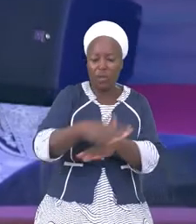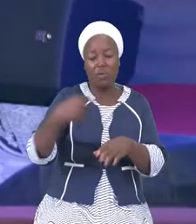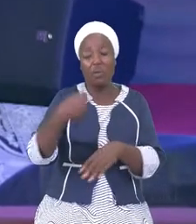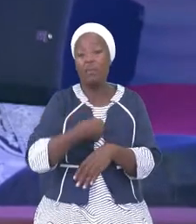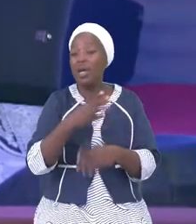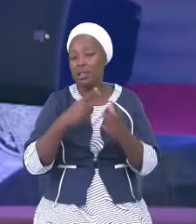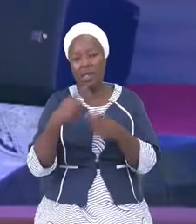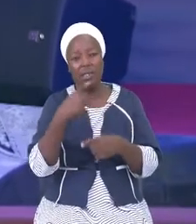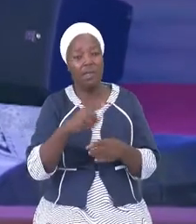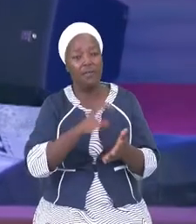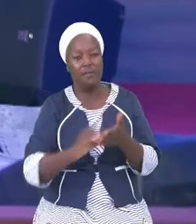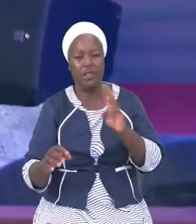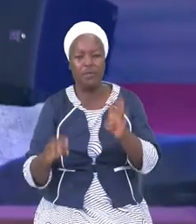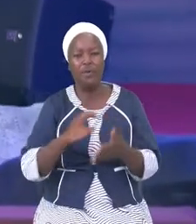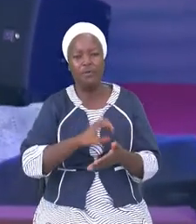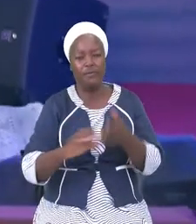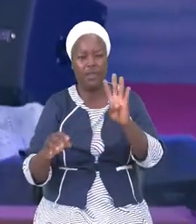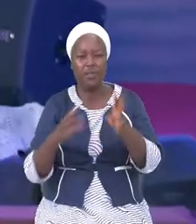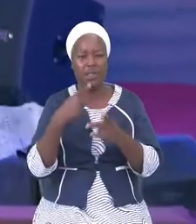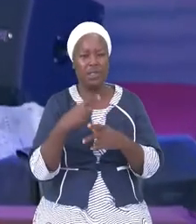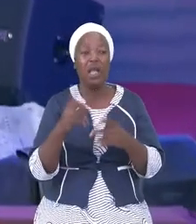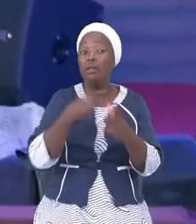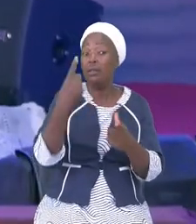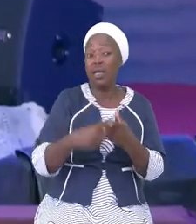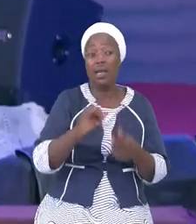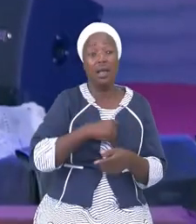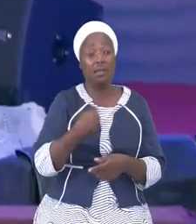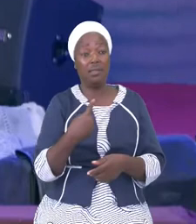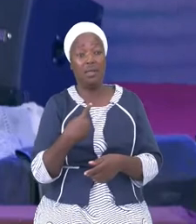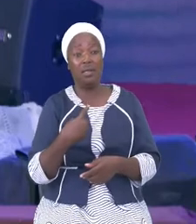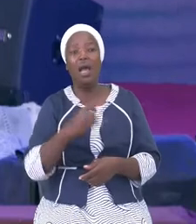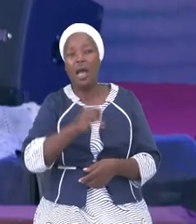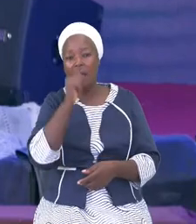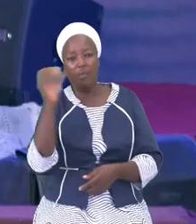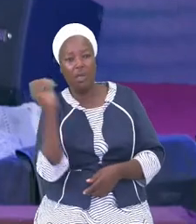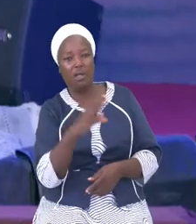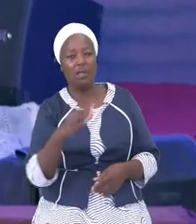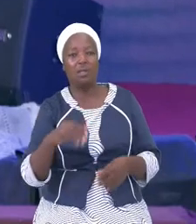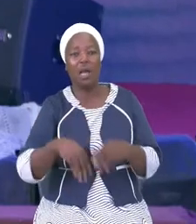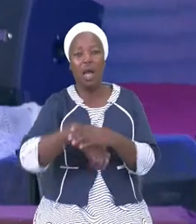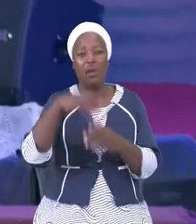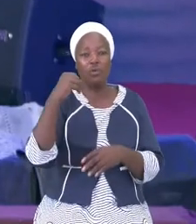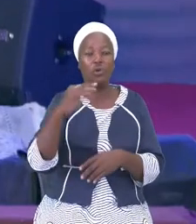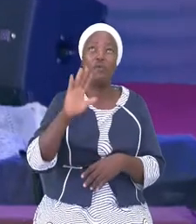in verse 4, then I said, I am cast out of